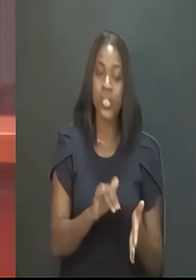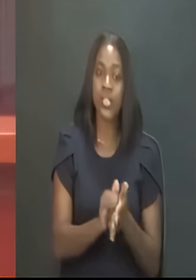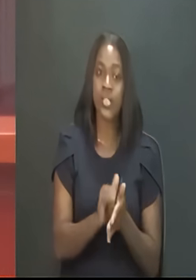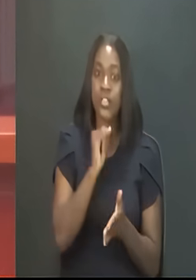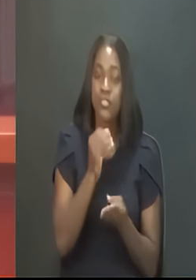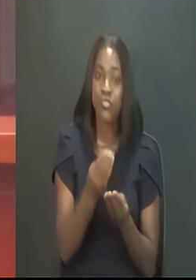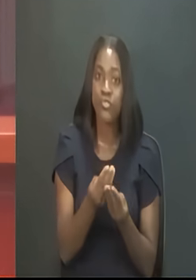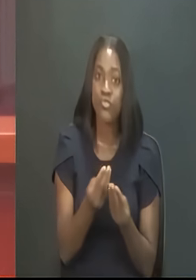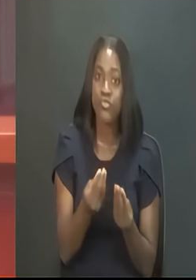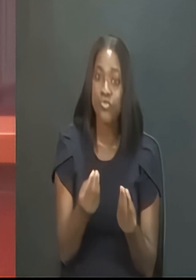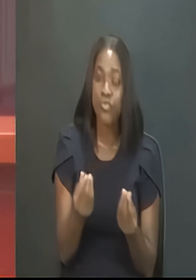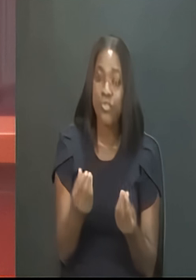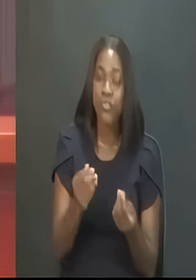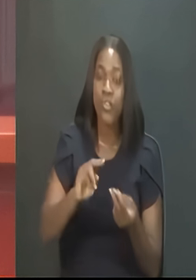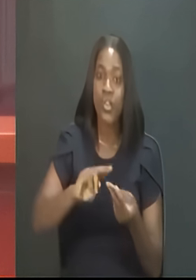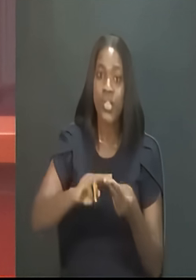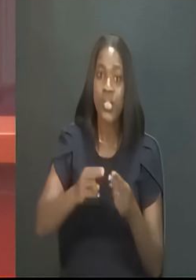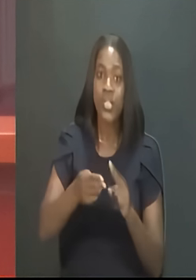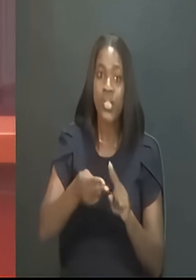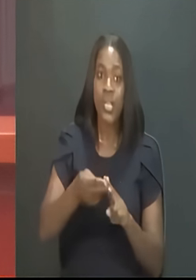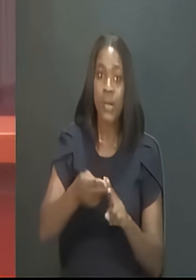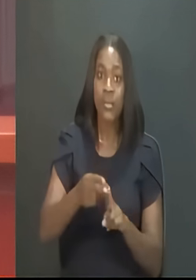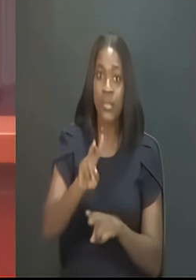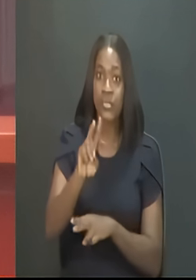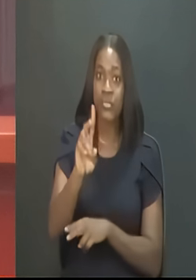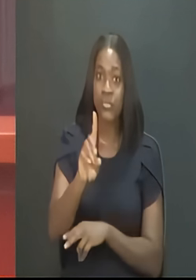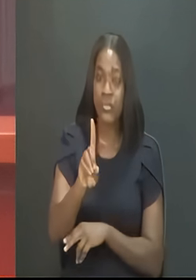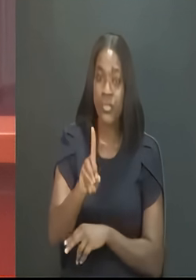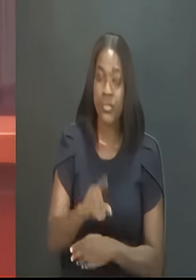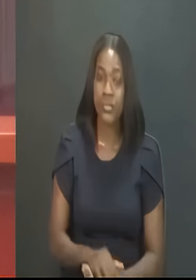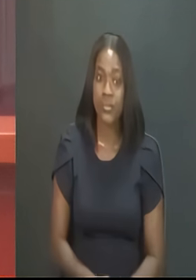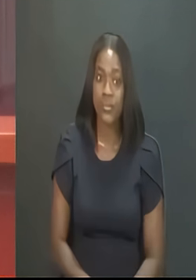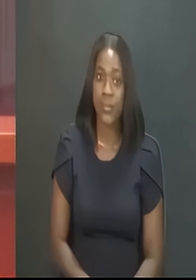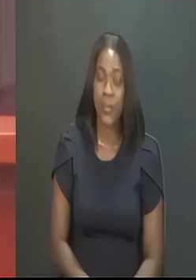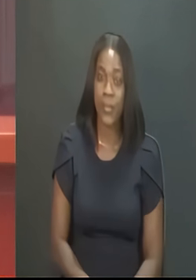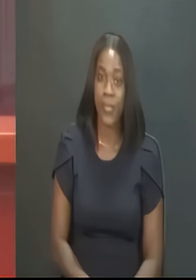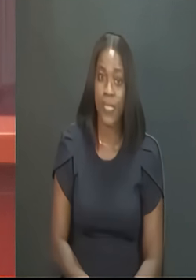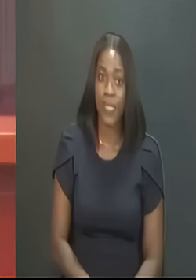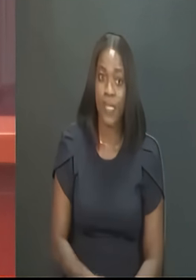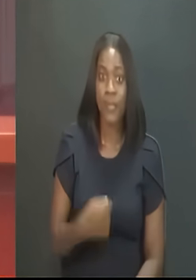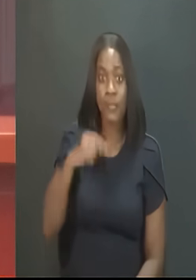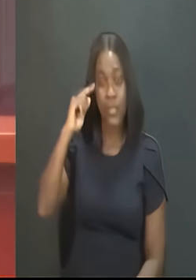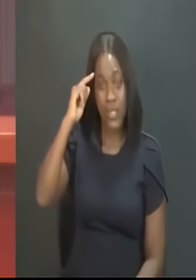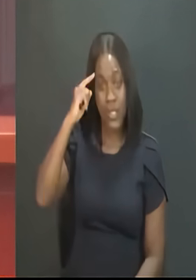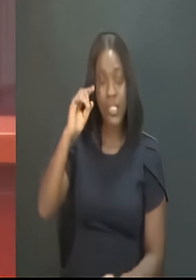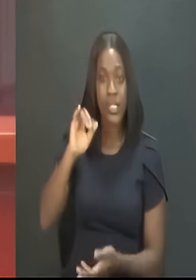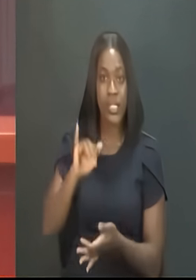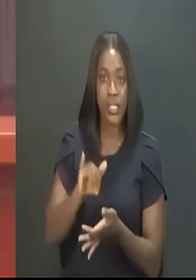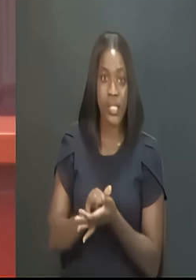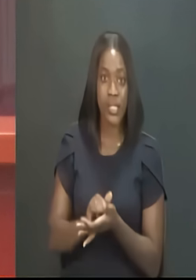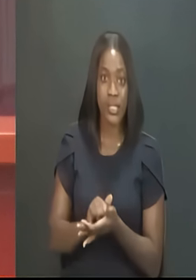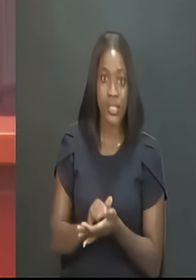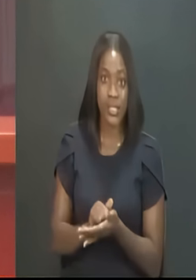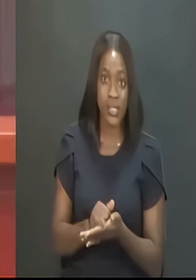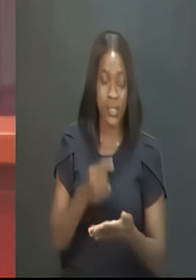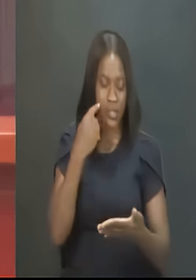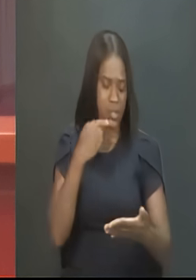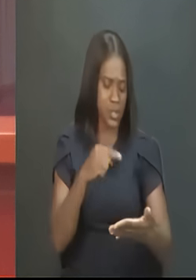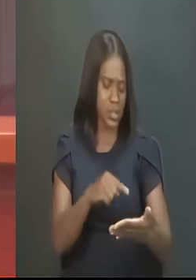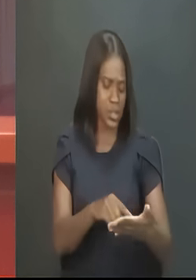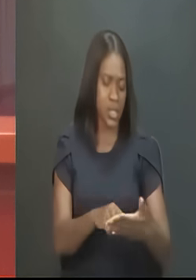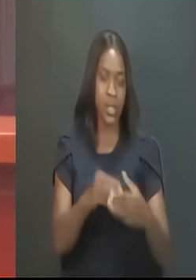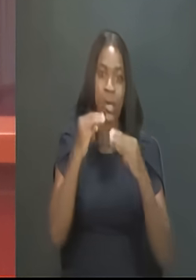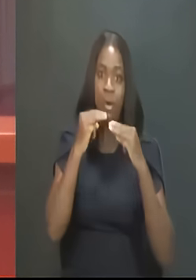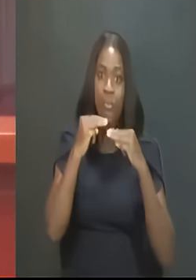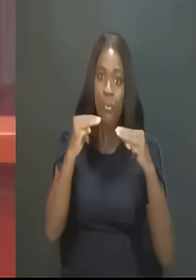numbered 2D? My view is that it is here, there are motions and resolutions. Mr.